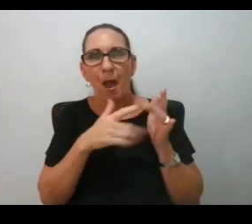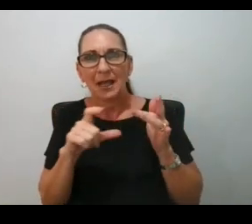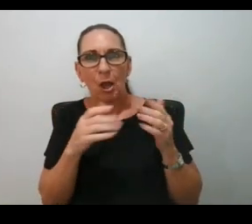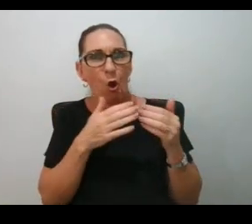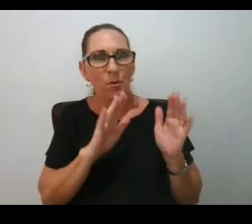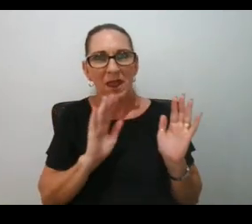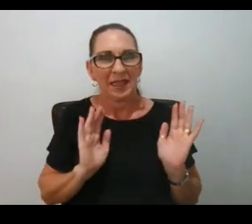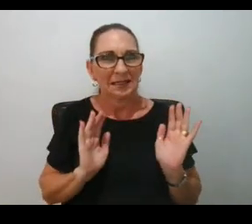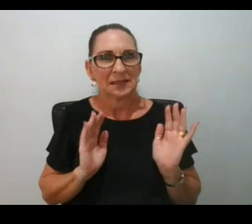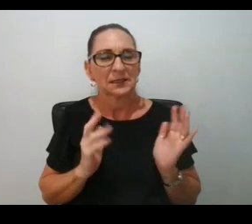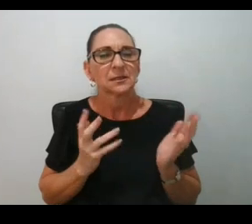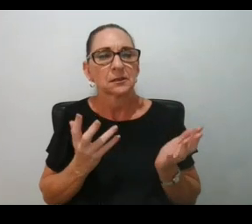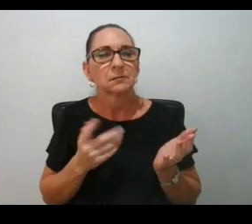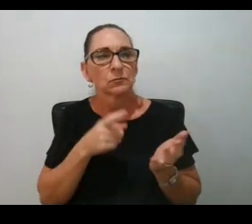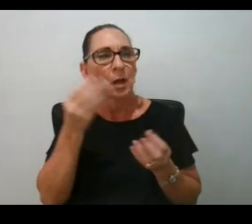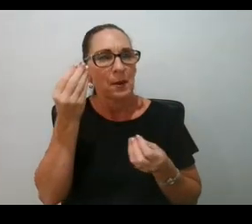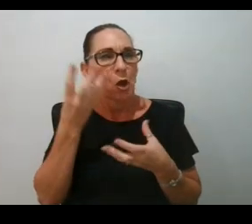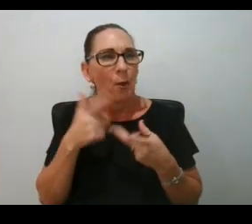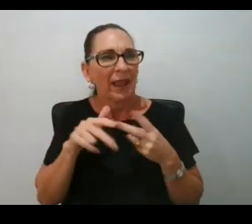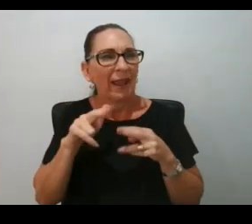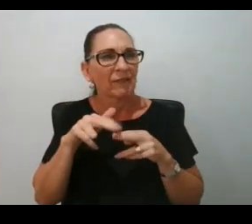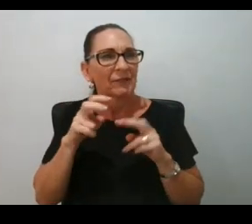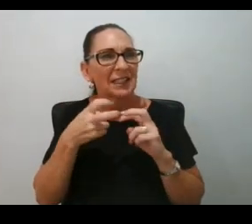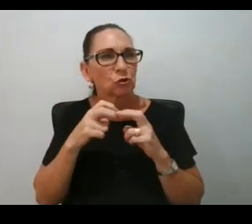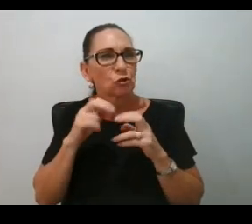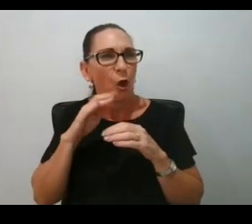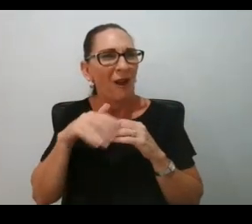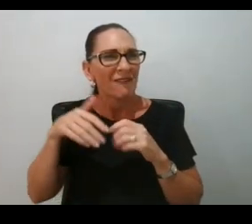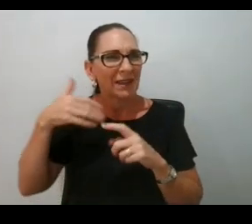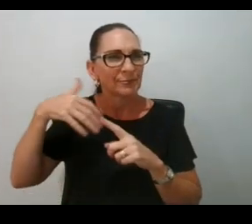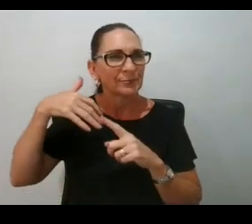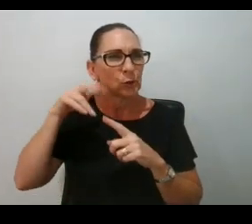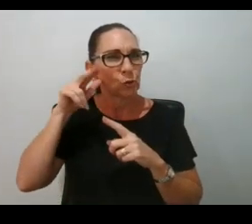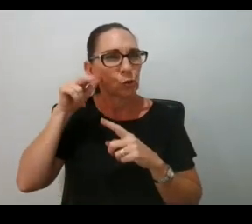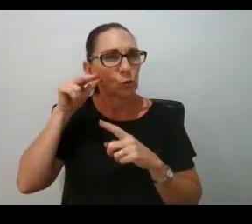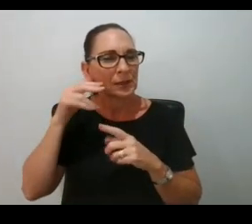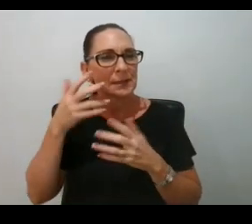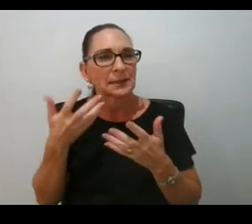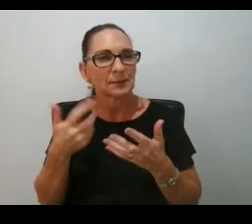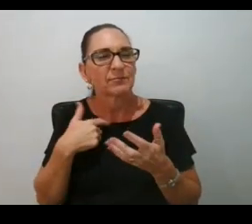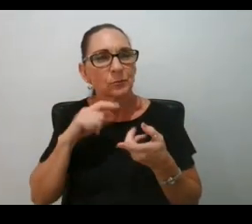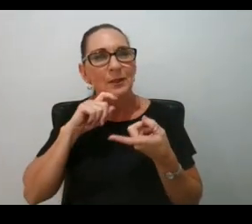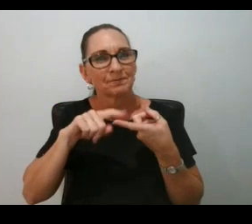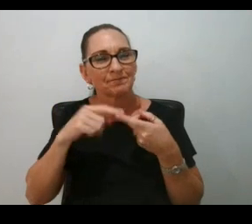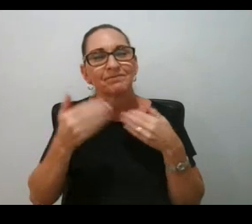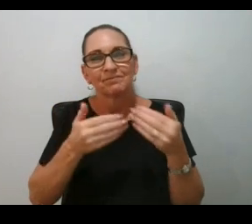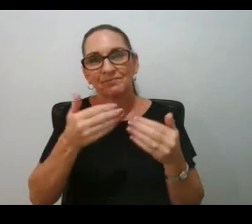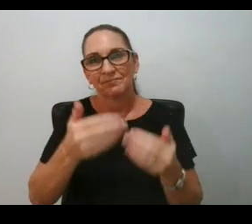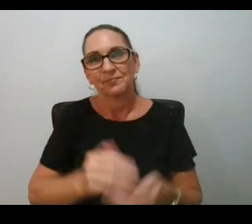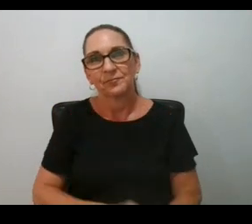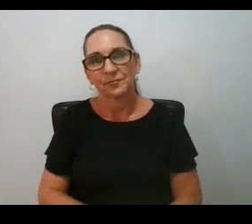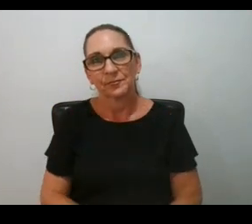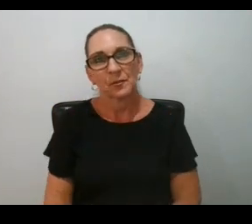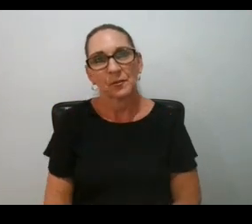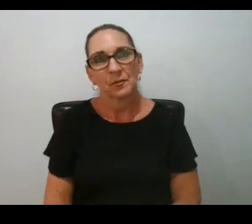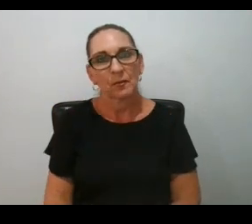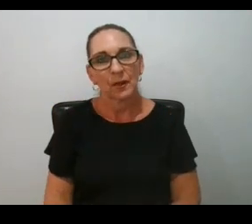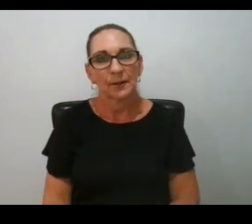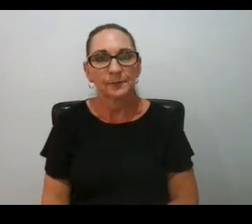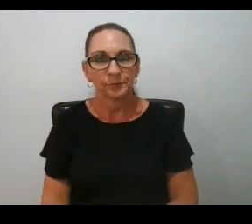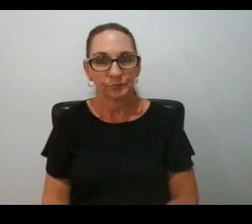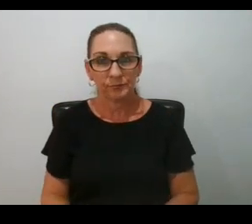us know if you've got any other background music issues, but we'll just proceed on that basis unless you tell us otherwise. Okay, all right. Let's